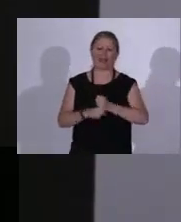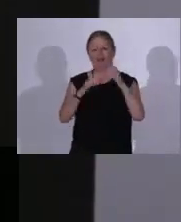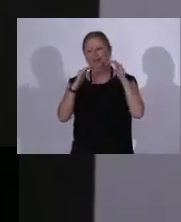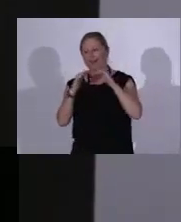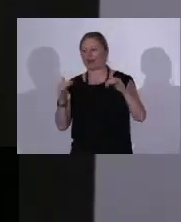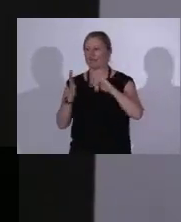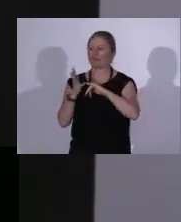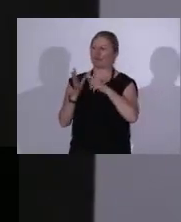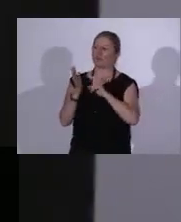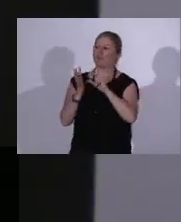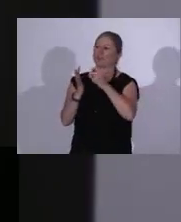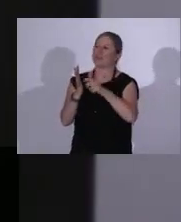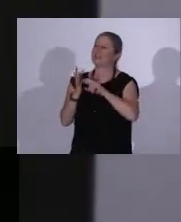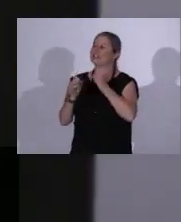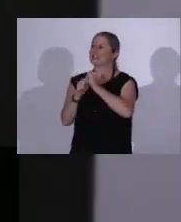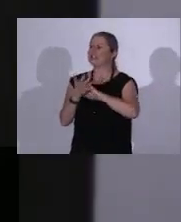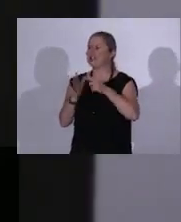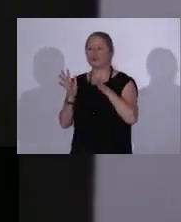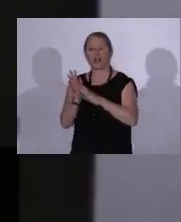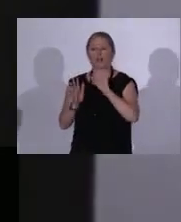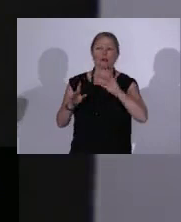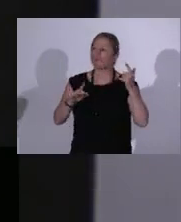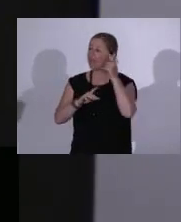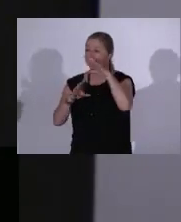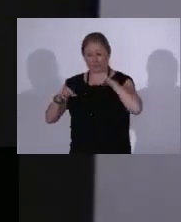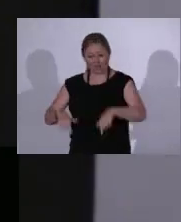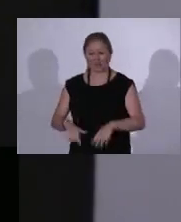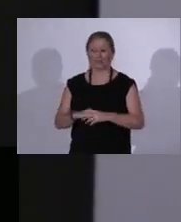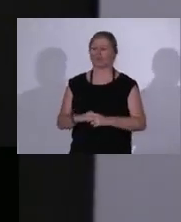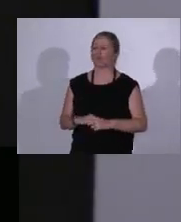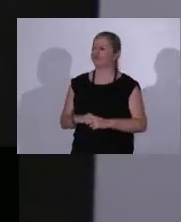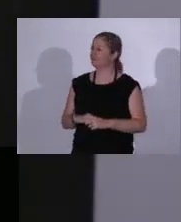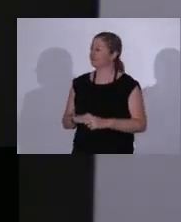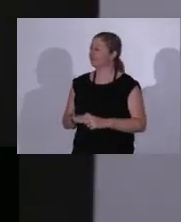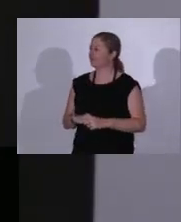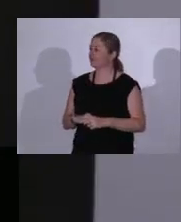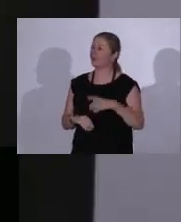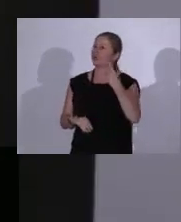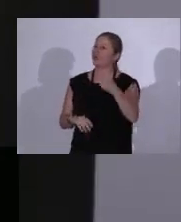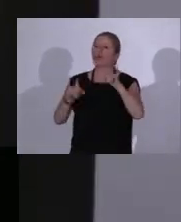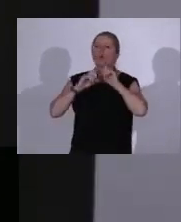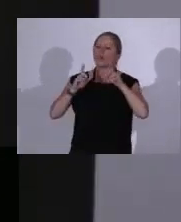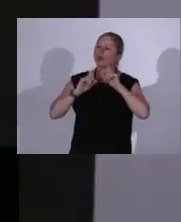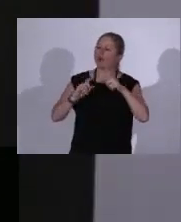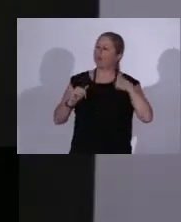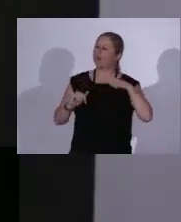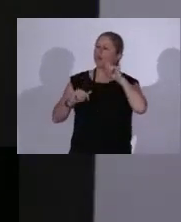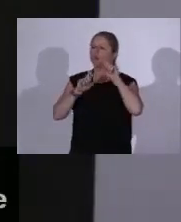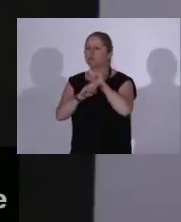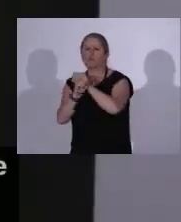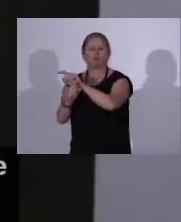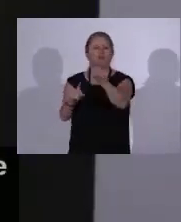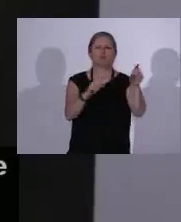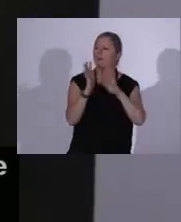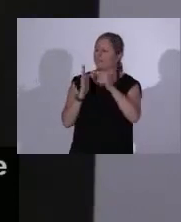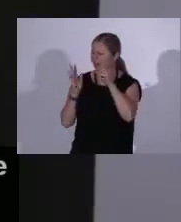not really that far from here. And one other comment, which we'll put in the package that we'll send to everyone on Monday,